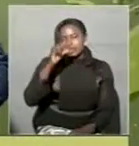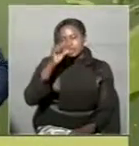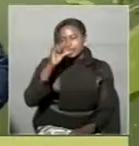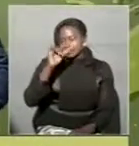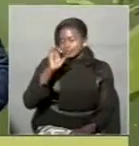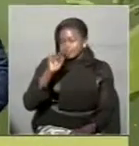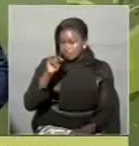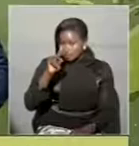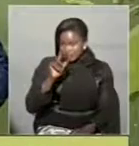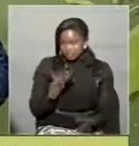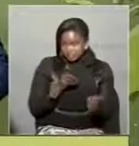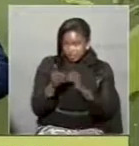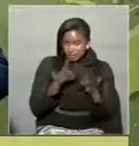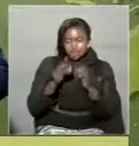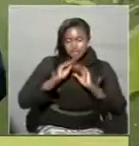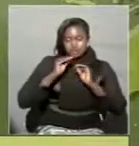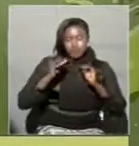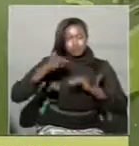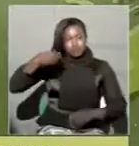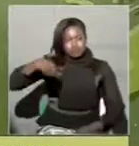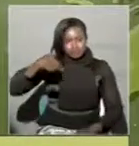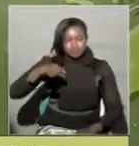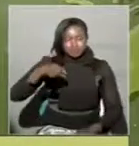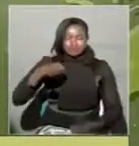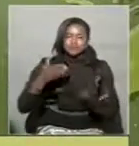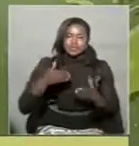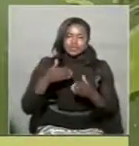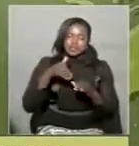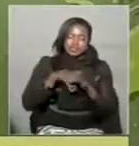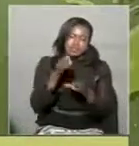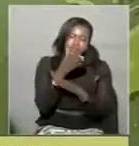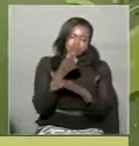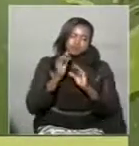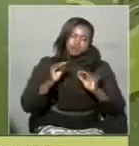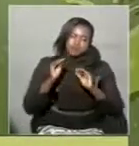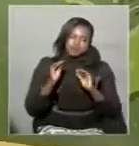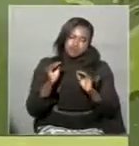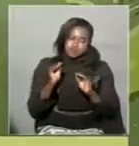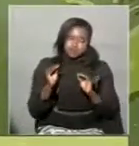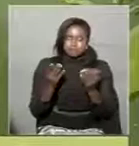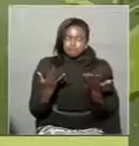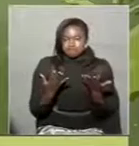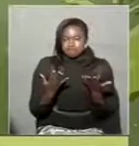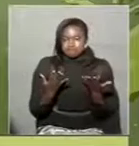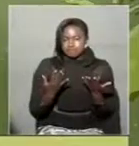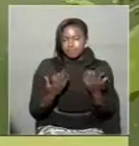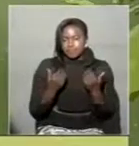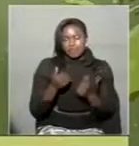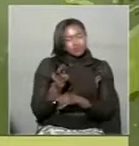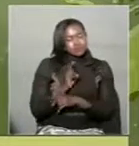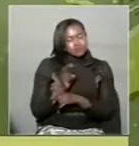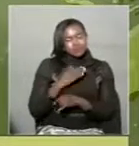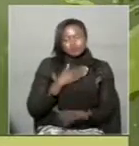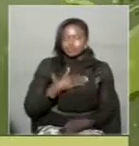Standards in the Ministry of Education. That is what we managed to share with her. At least, dear inspectors, please do your